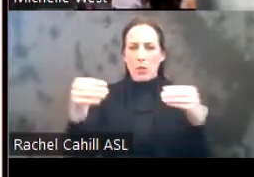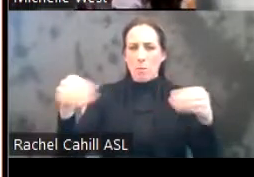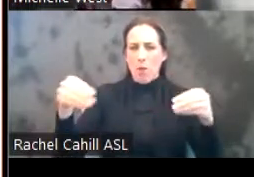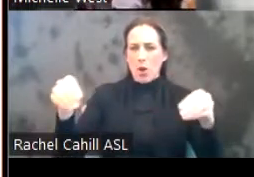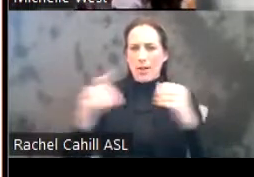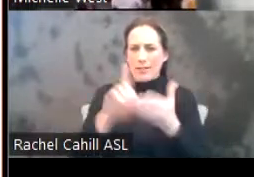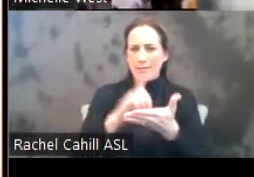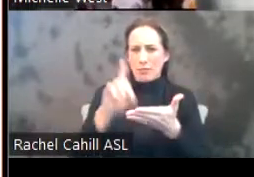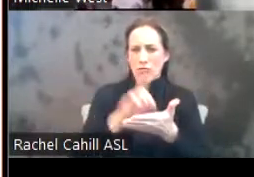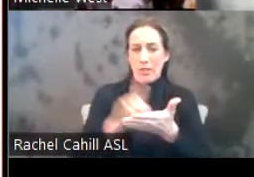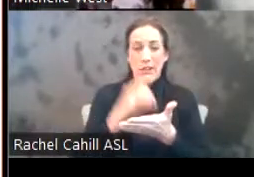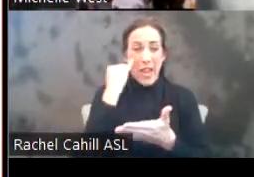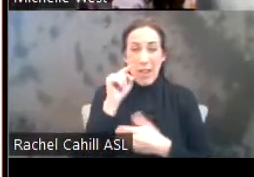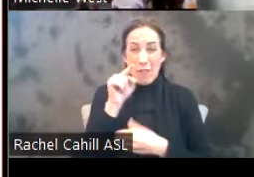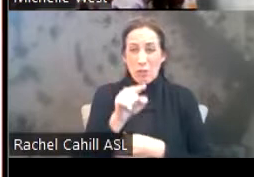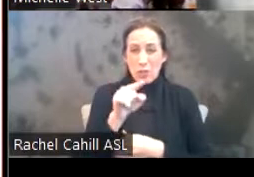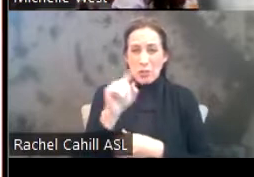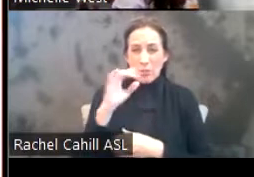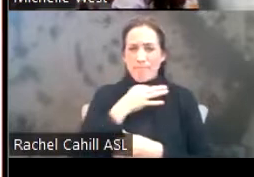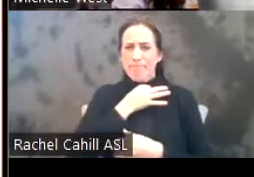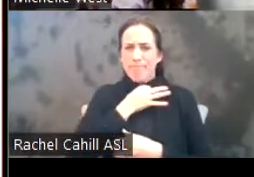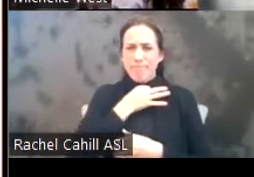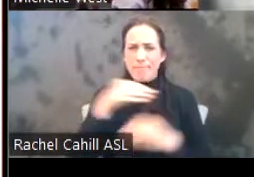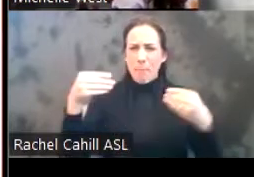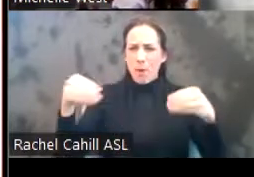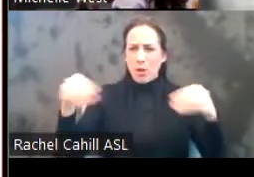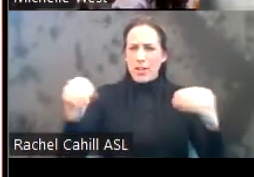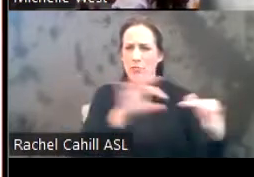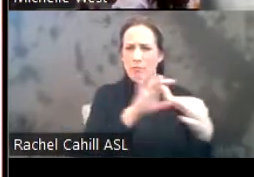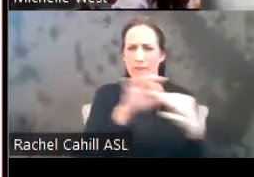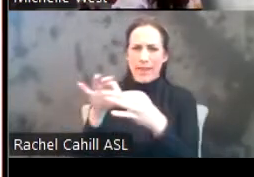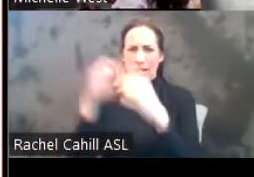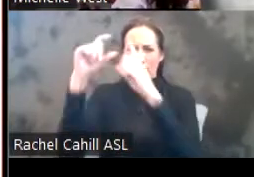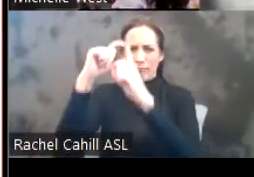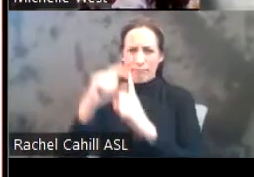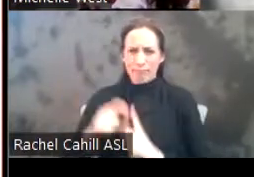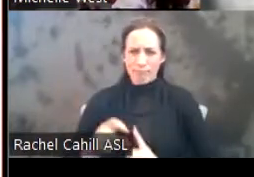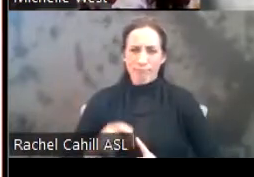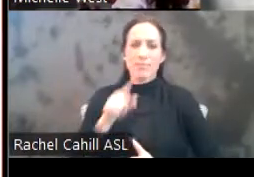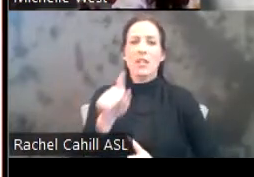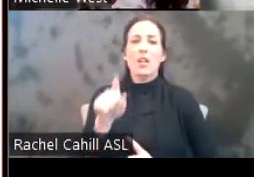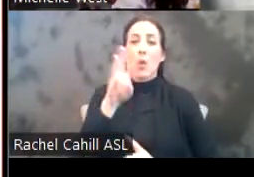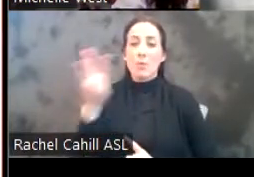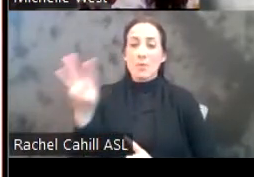if you want to know about anything marketing. And the link is